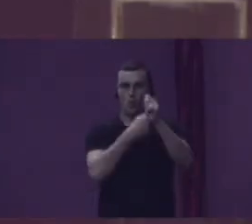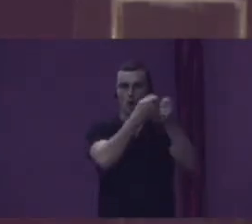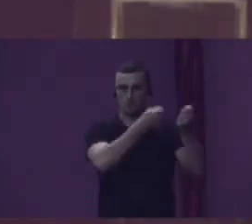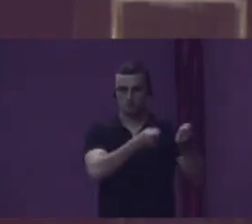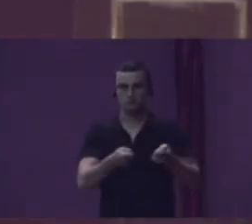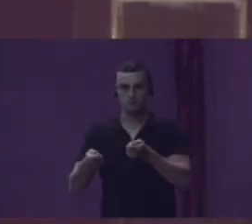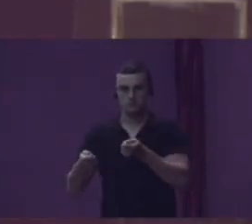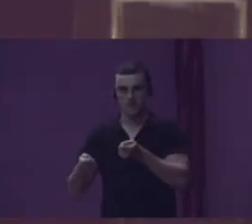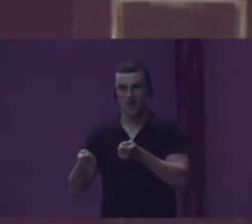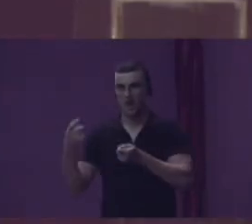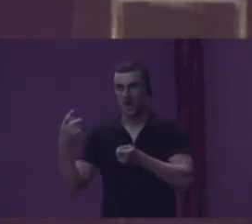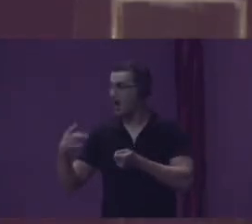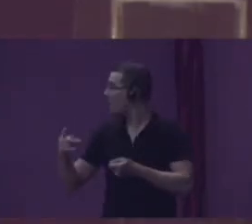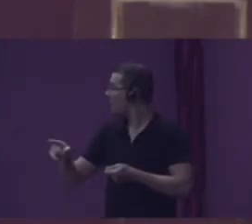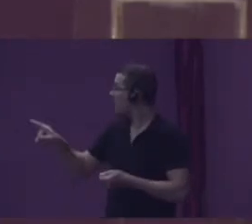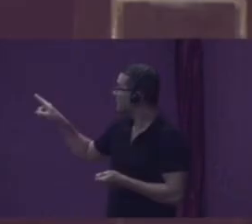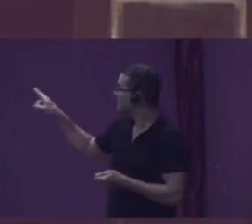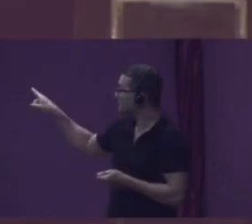Brazil.